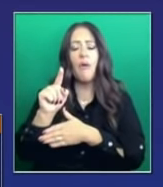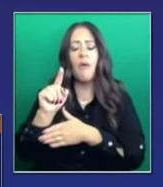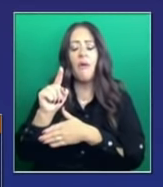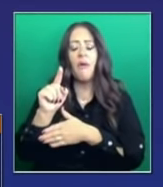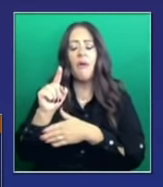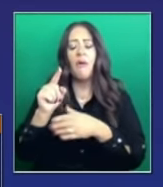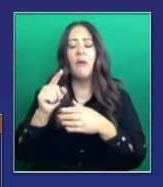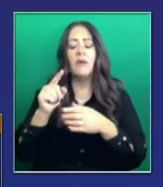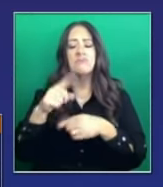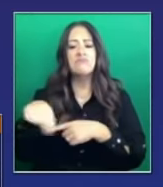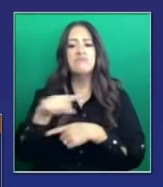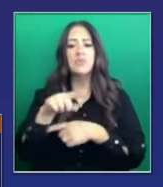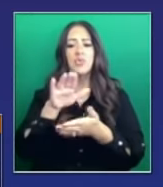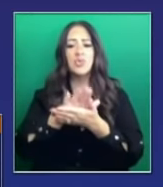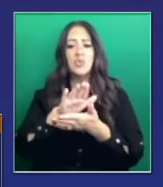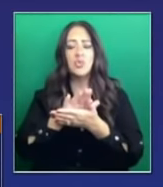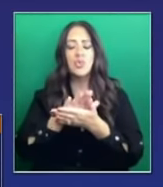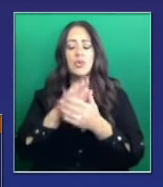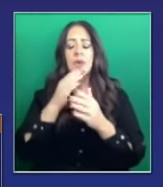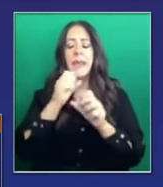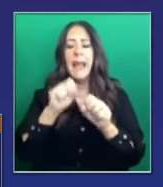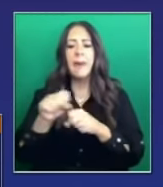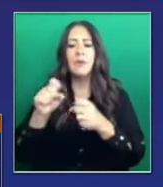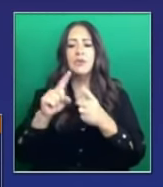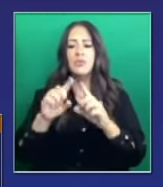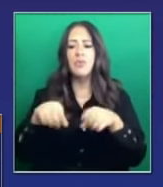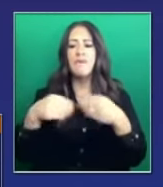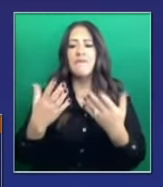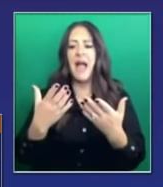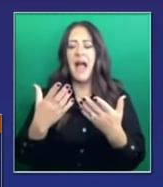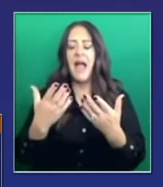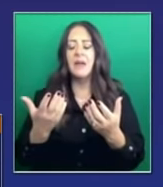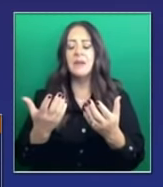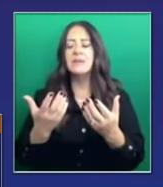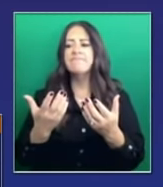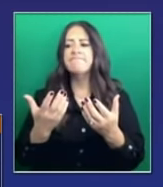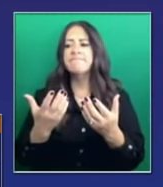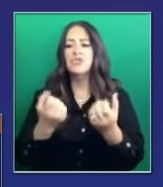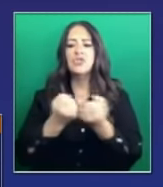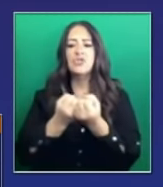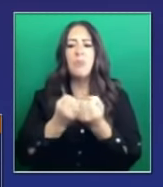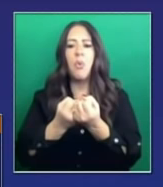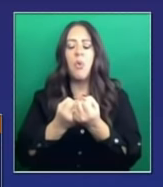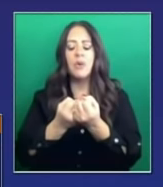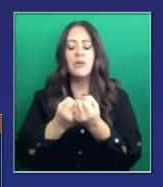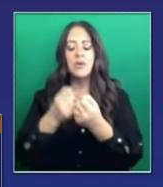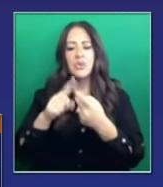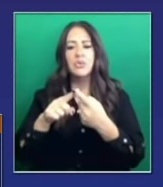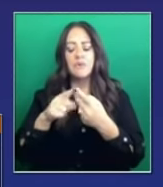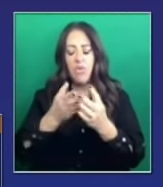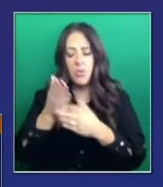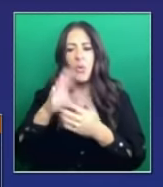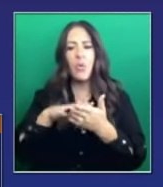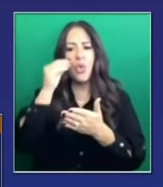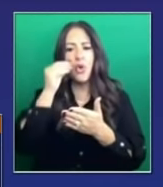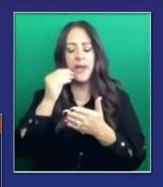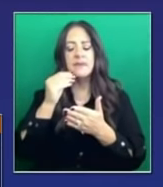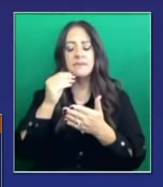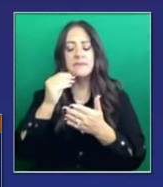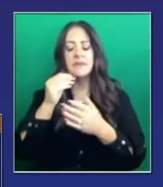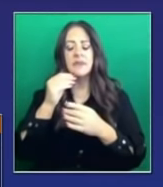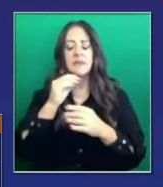address the issues of learning loss with a disproportionate focus on equity. And that money was